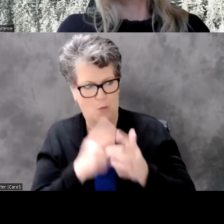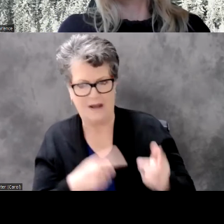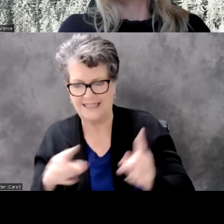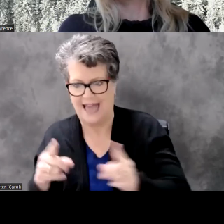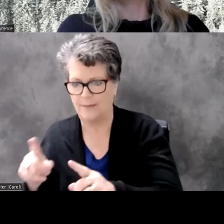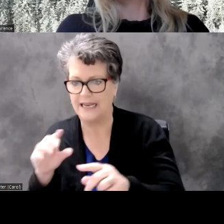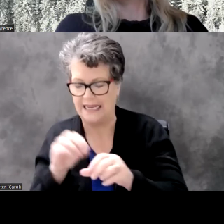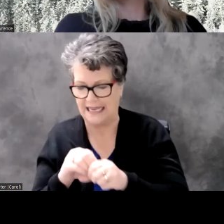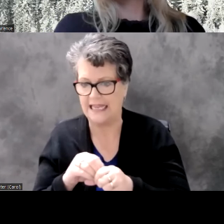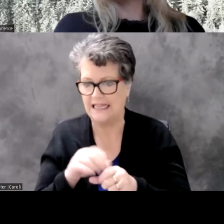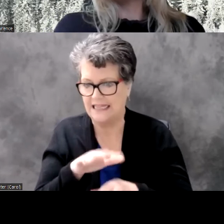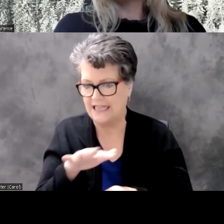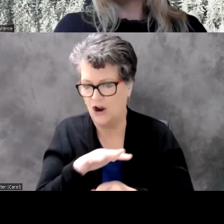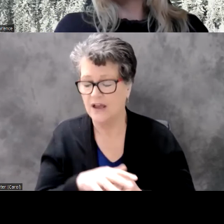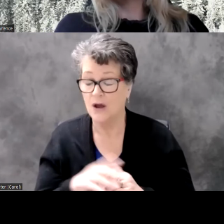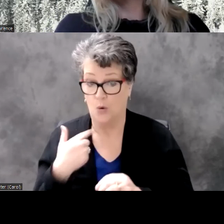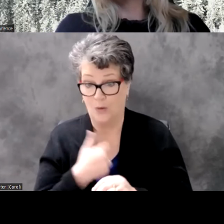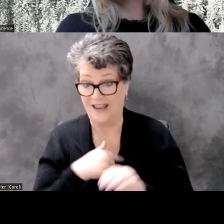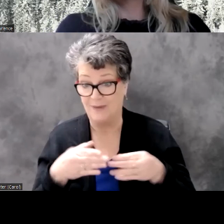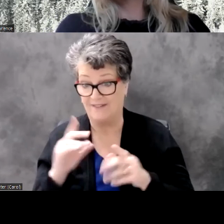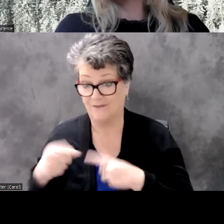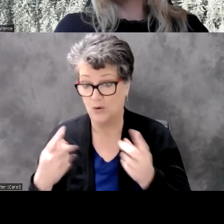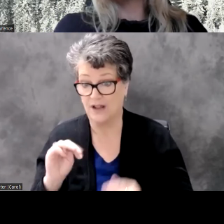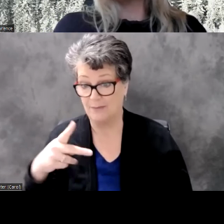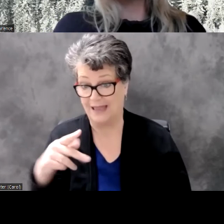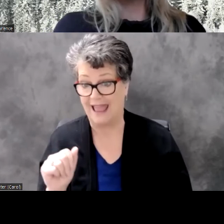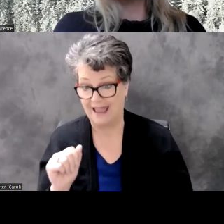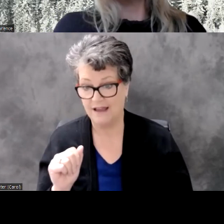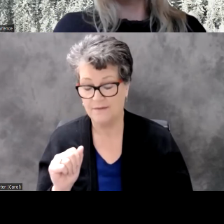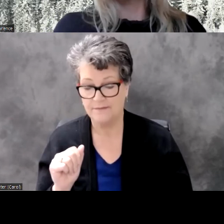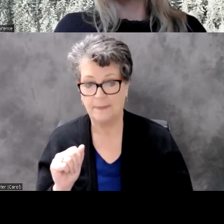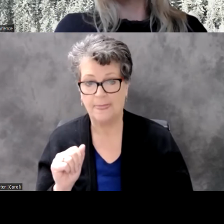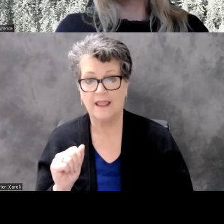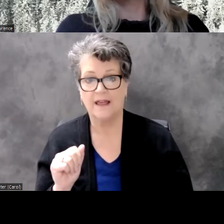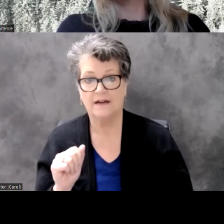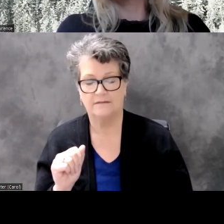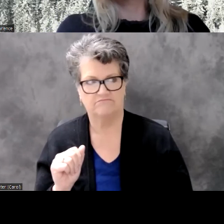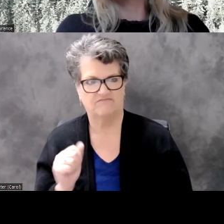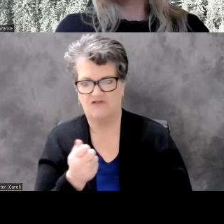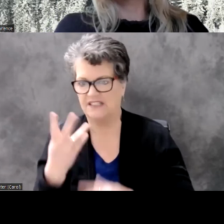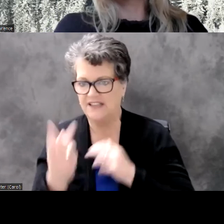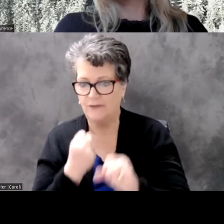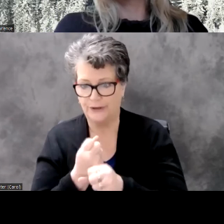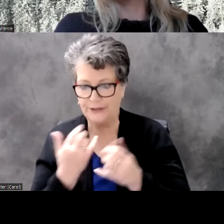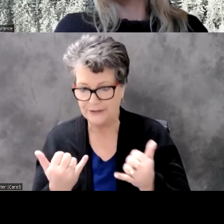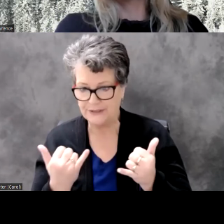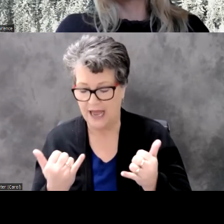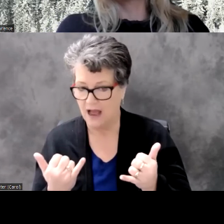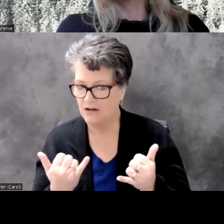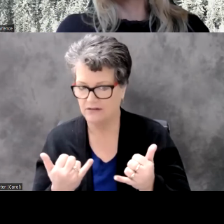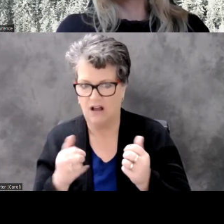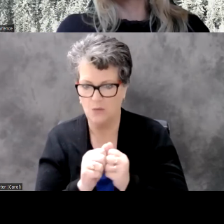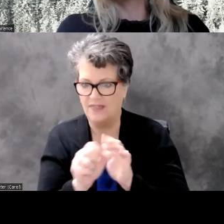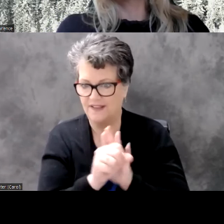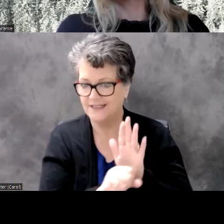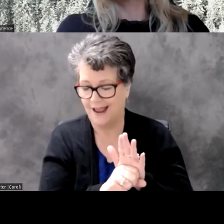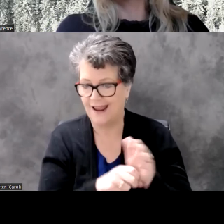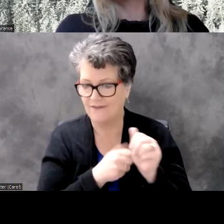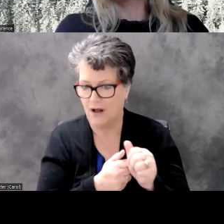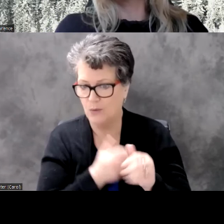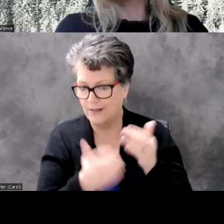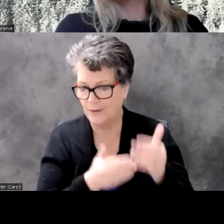this arena. We have been focused on the master plan for aging for several years now, right along with the state following this